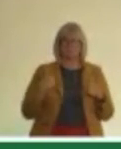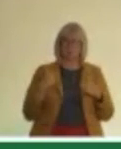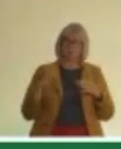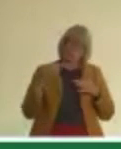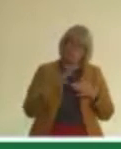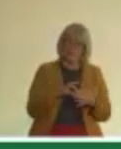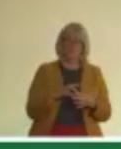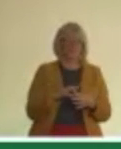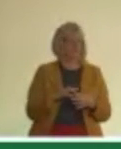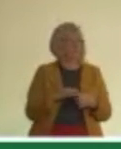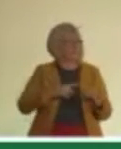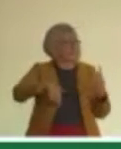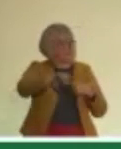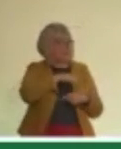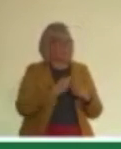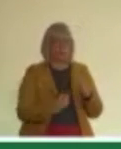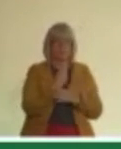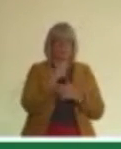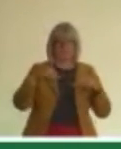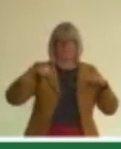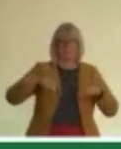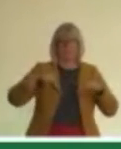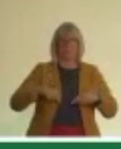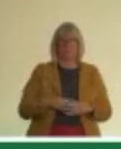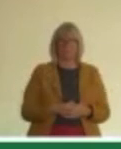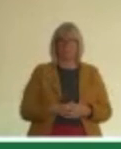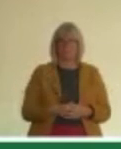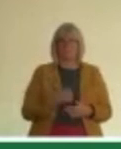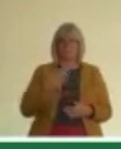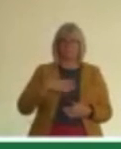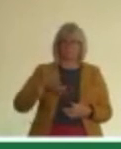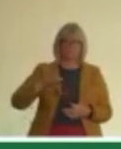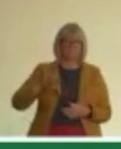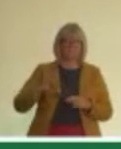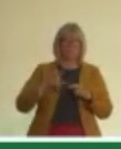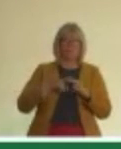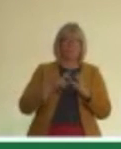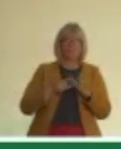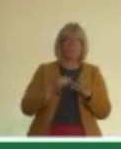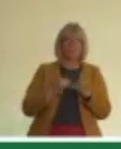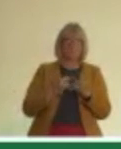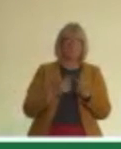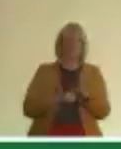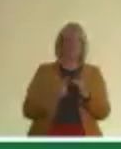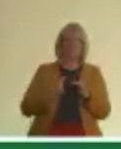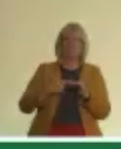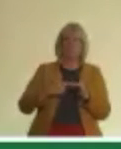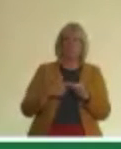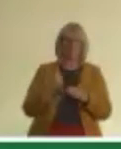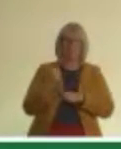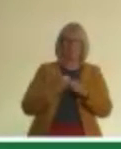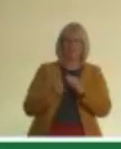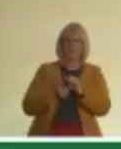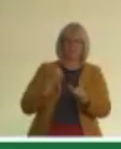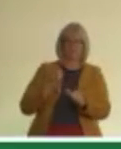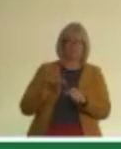is now. It is time to call an end to the fossil fuel industry. It is time to call an end to toxic